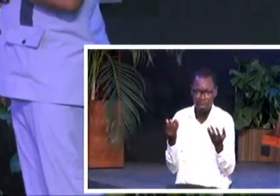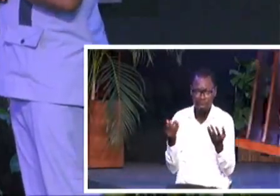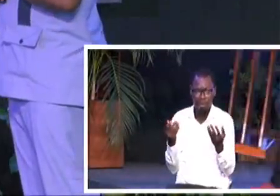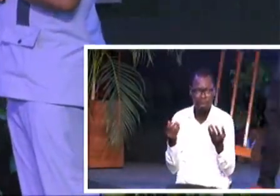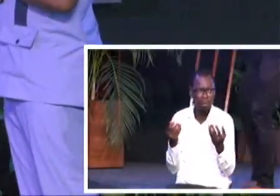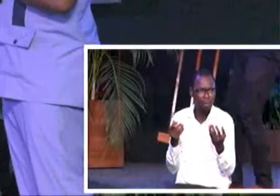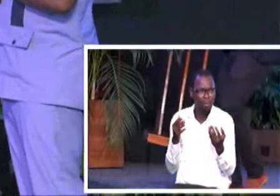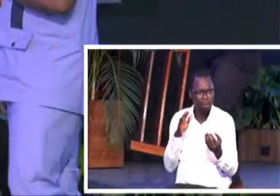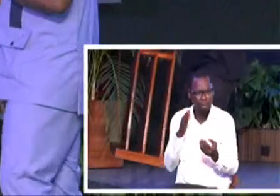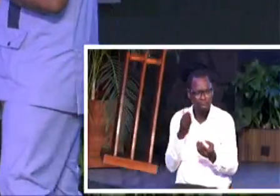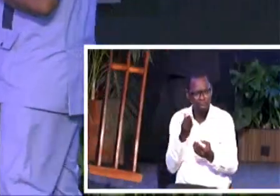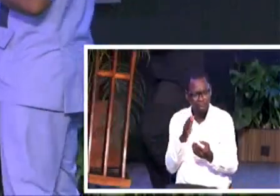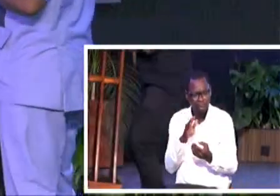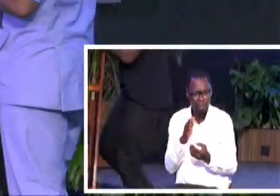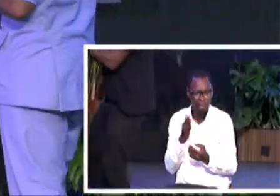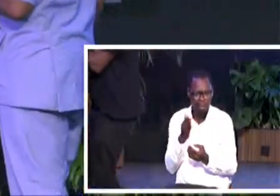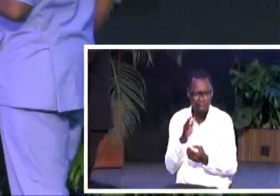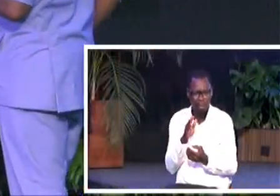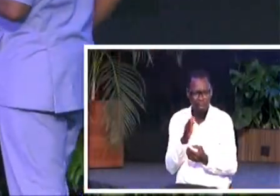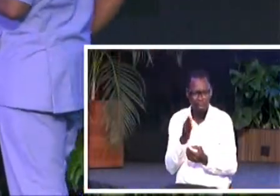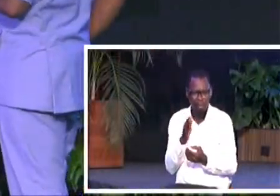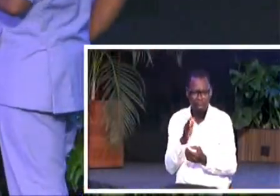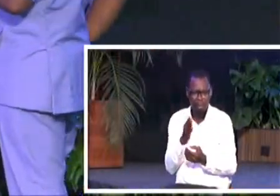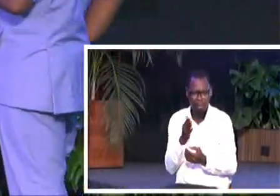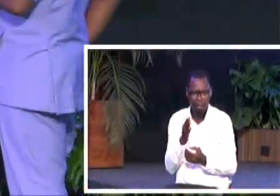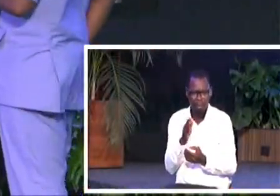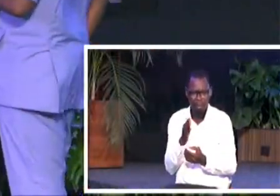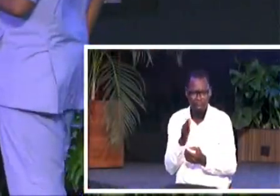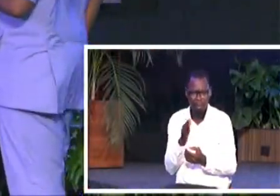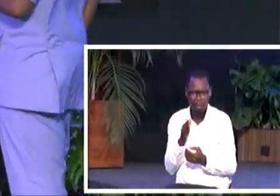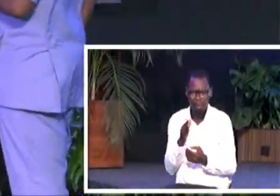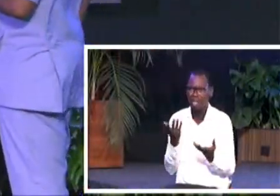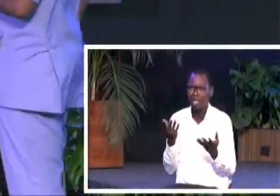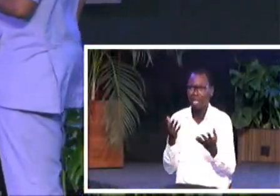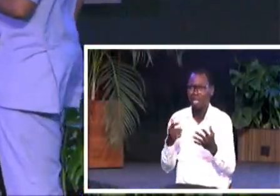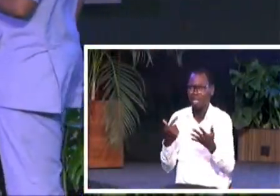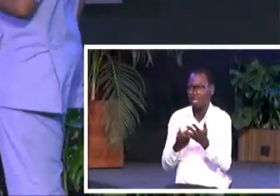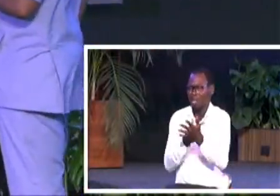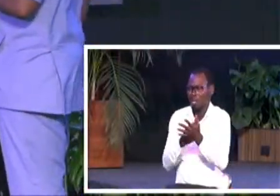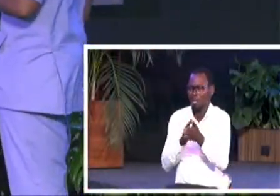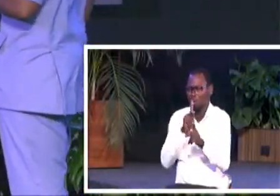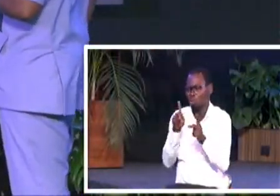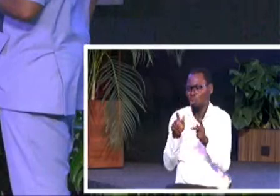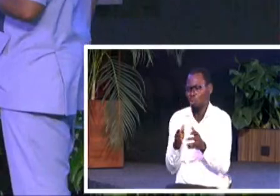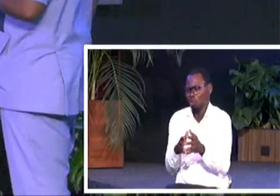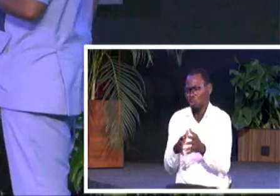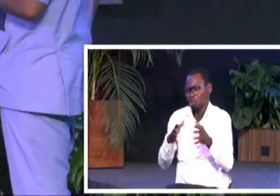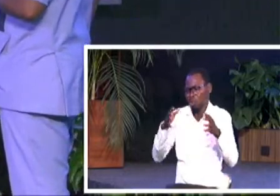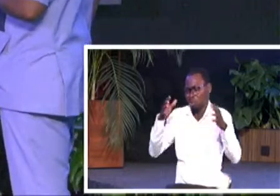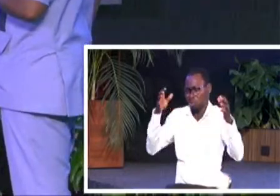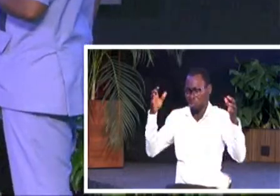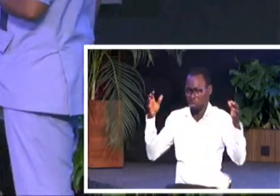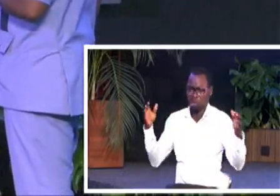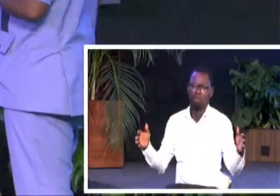The population is growing. The population is growing and our production levels are low. How do we keep